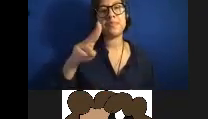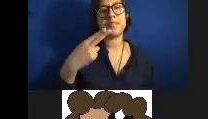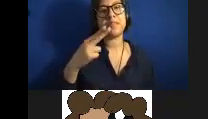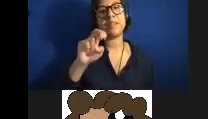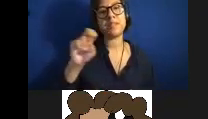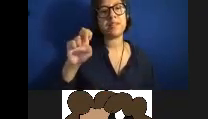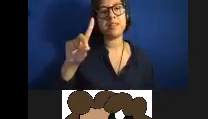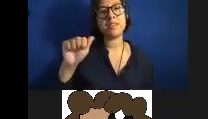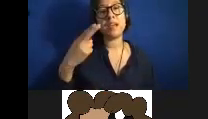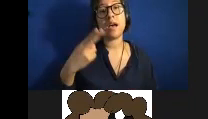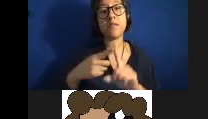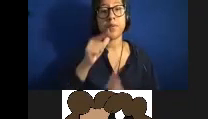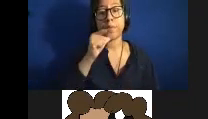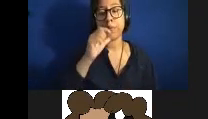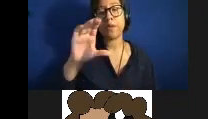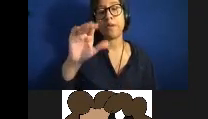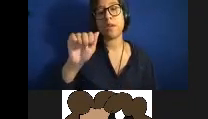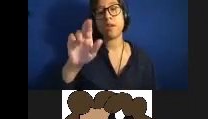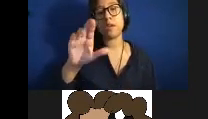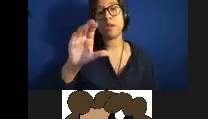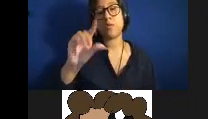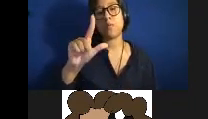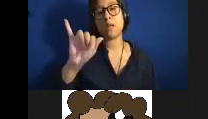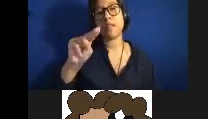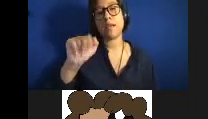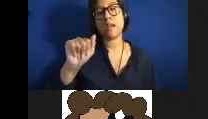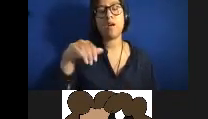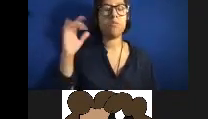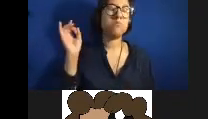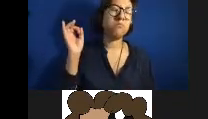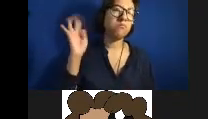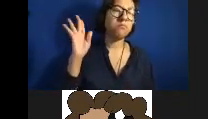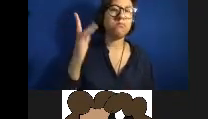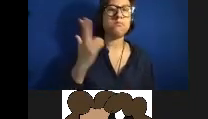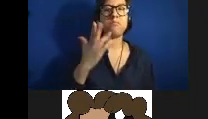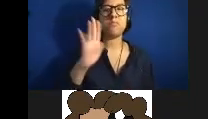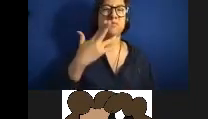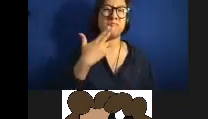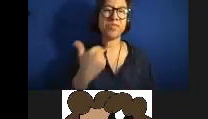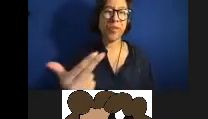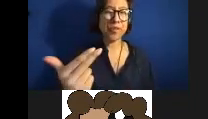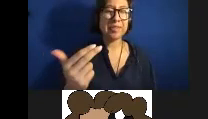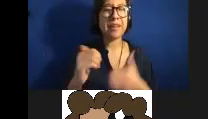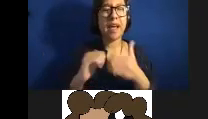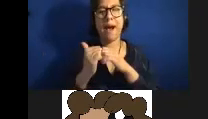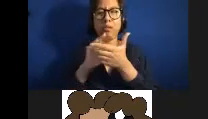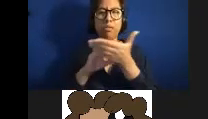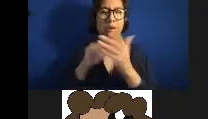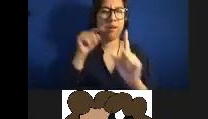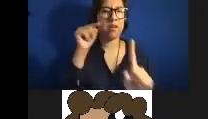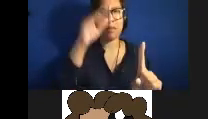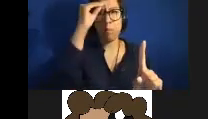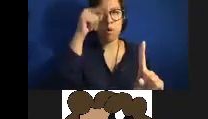it's from Carolina. And Carolina says, what a terrible 13-year-old experience. How did you learn compassion for the boy who harmed